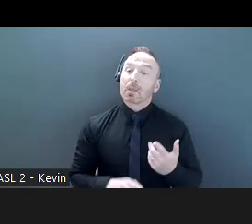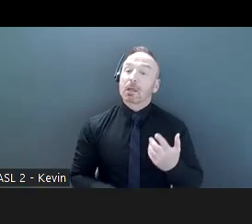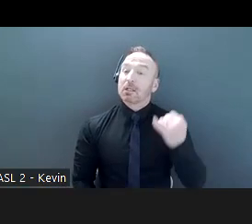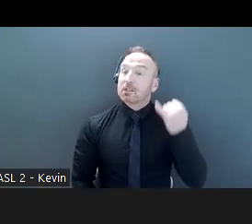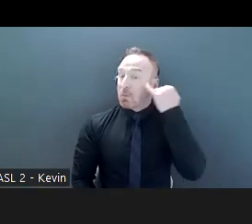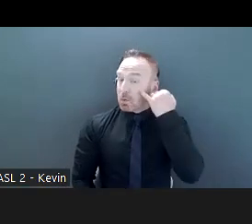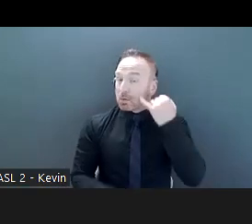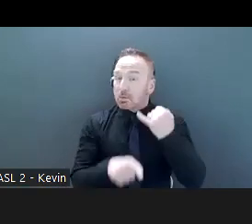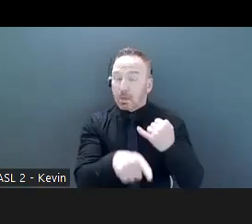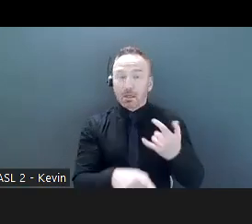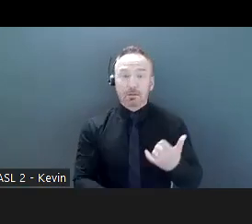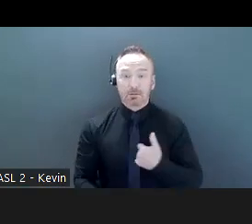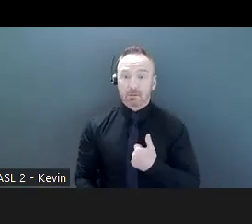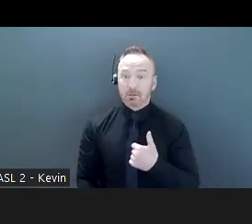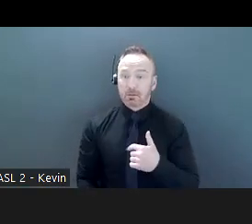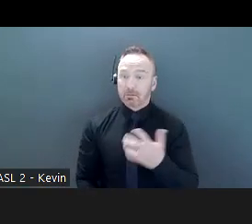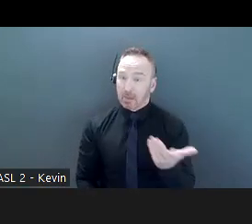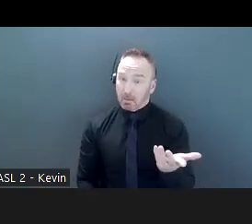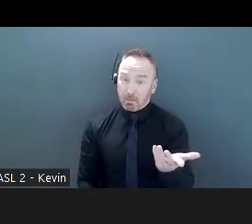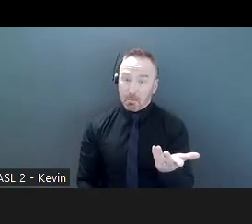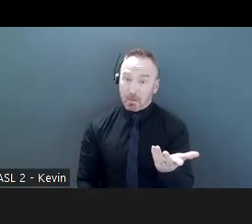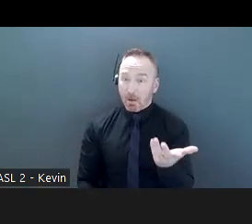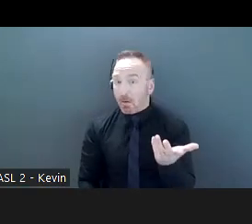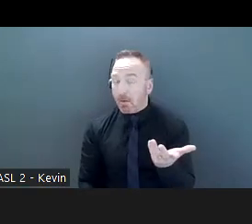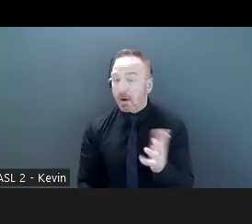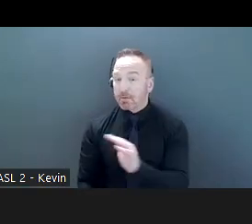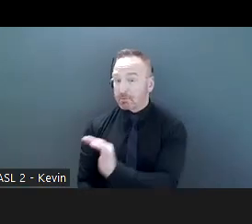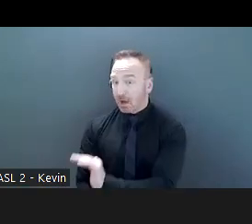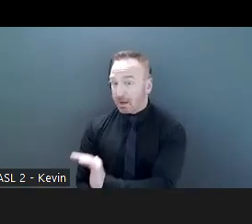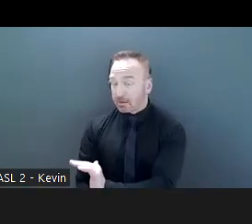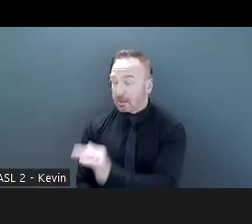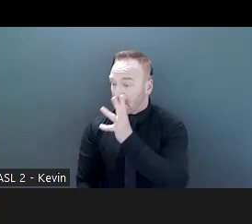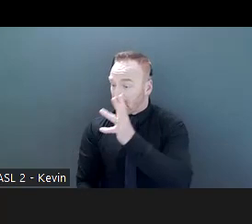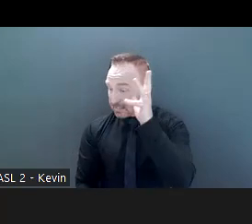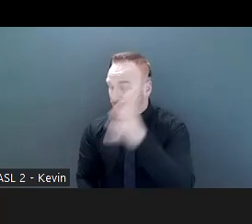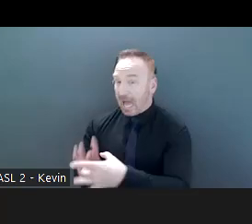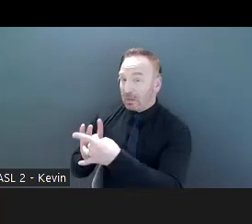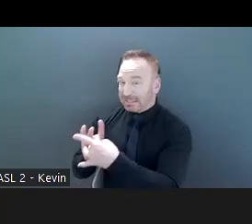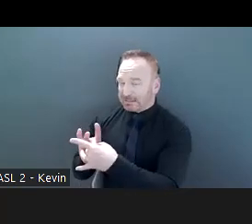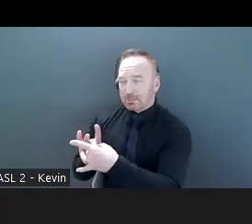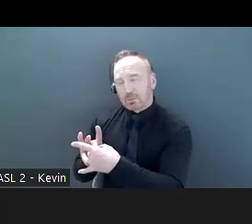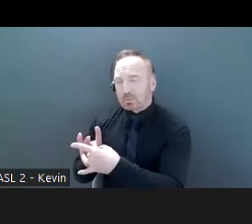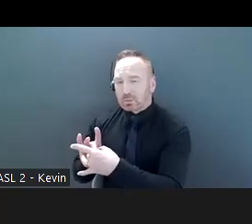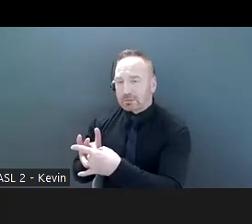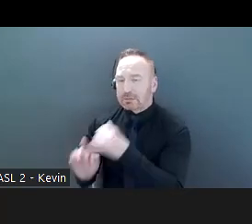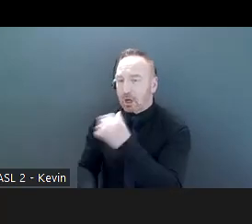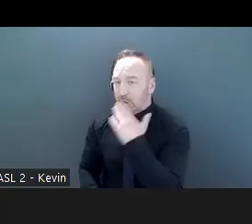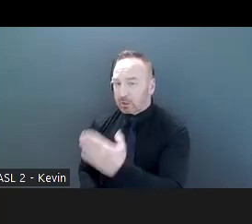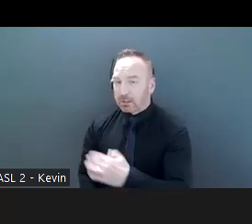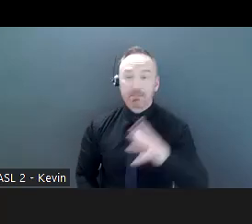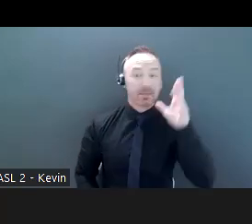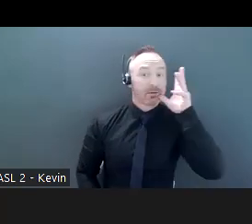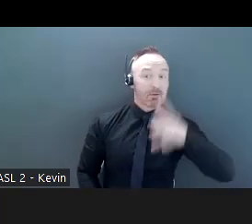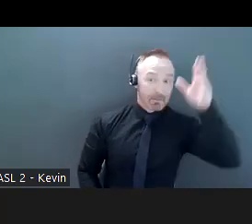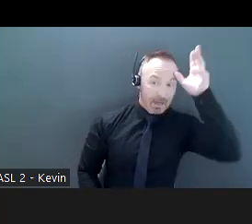good relationship with their child, but grandparents do. And I'm going to circle back to these after I go through this. So parents are still together,